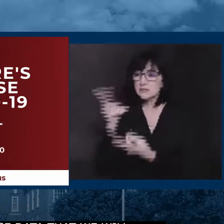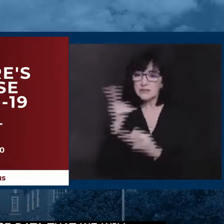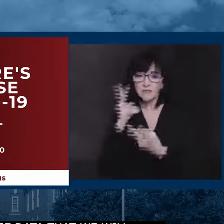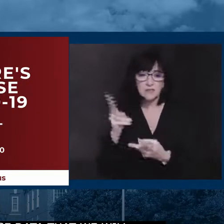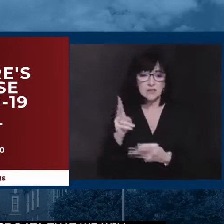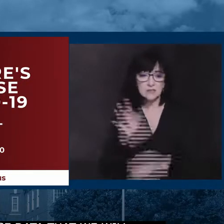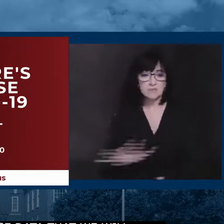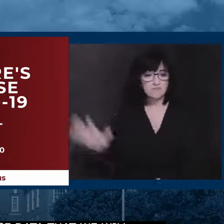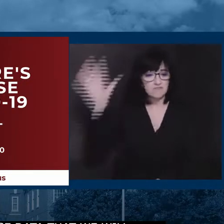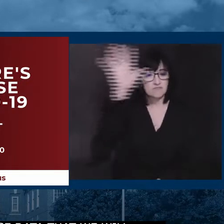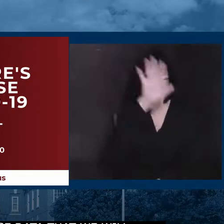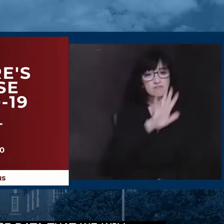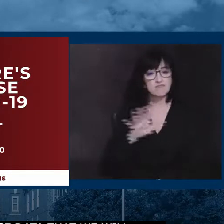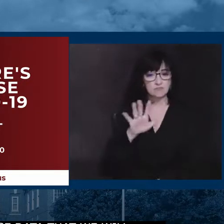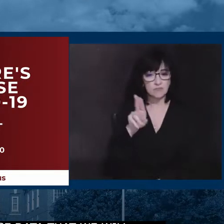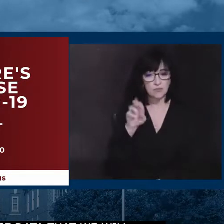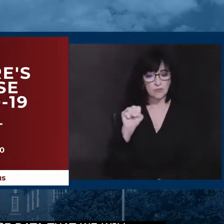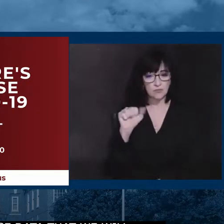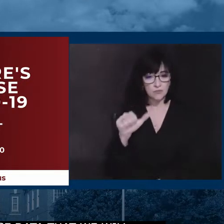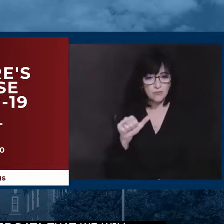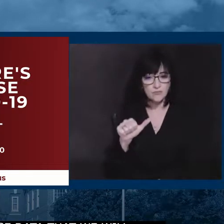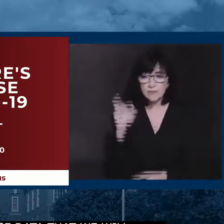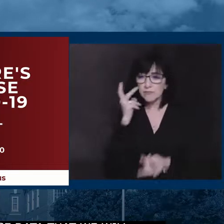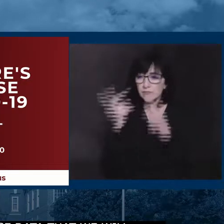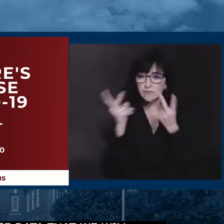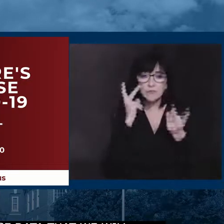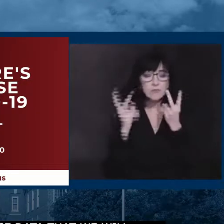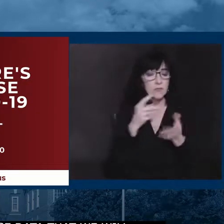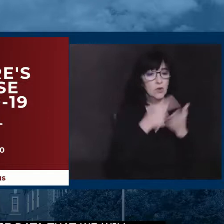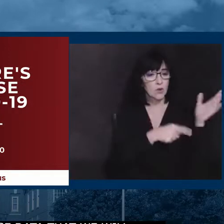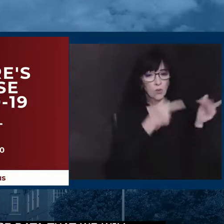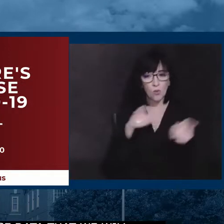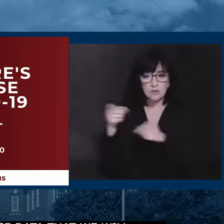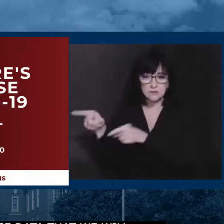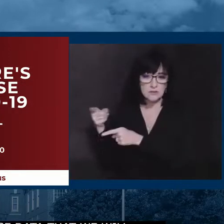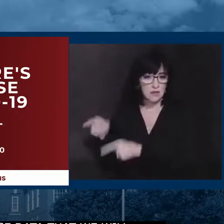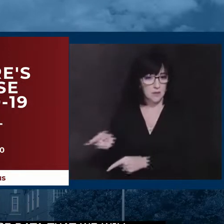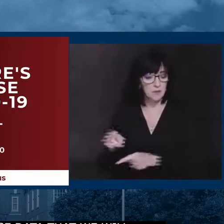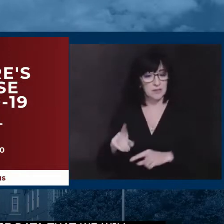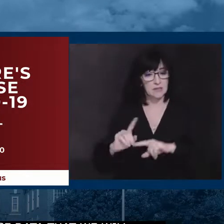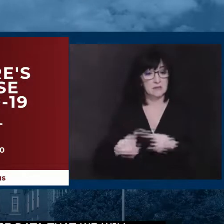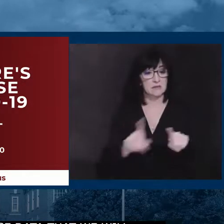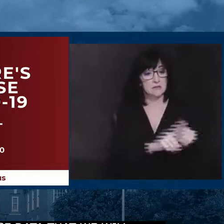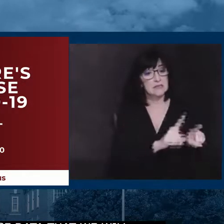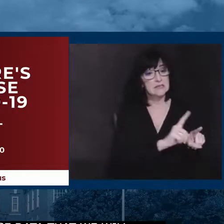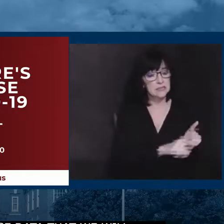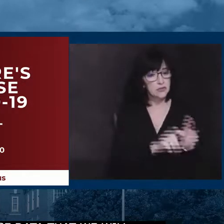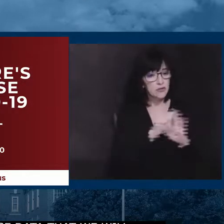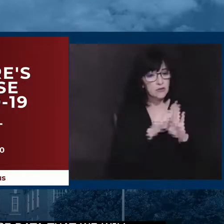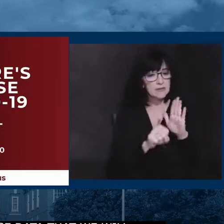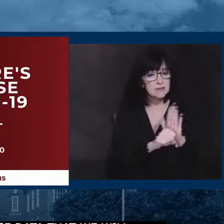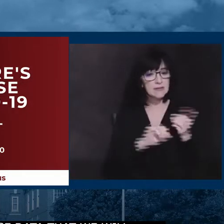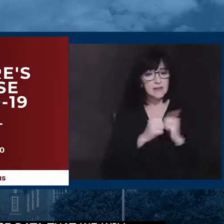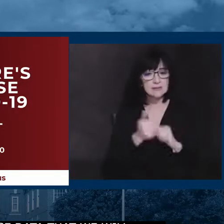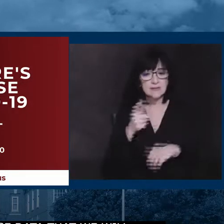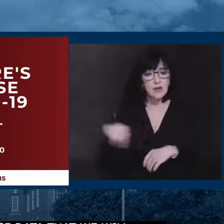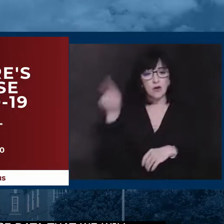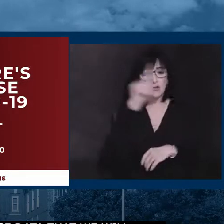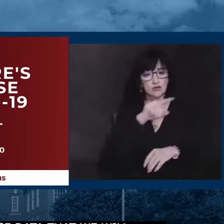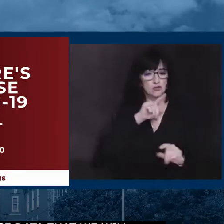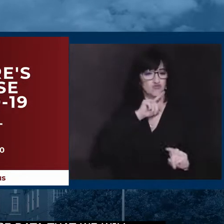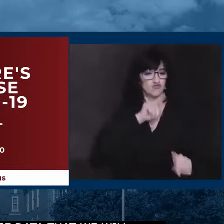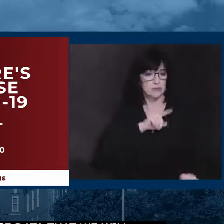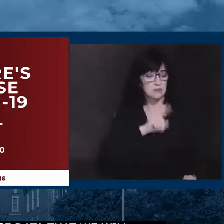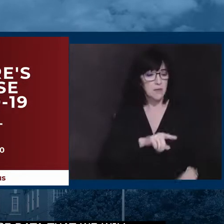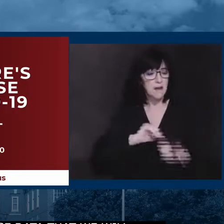states to underscore what's happening there and the way the different states are responding, and brought information to us